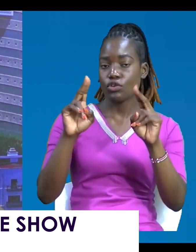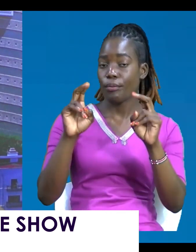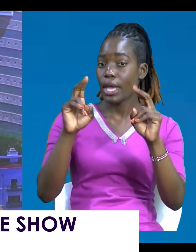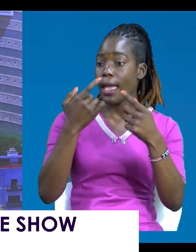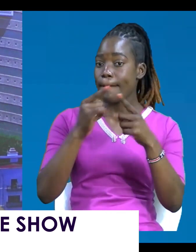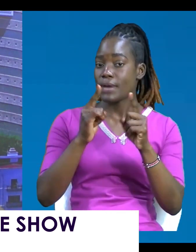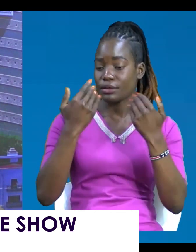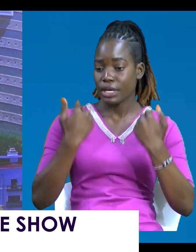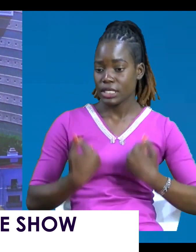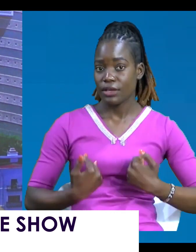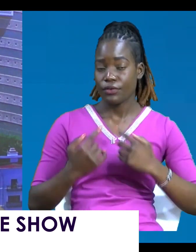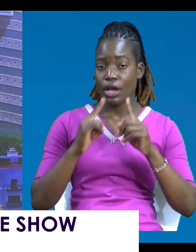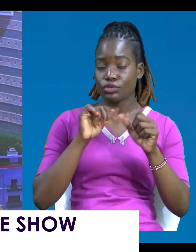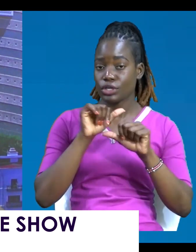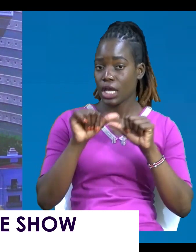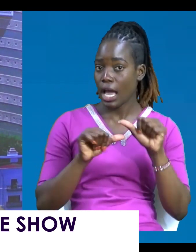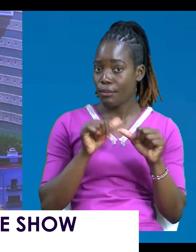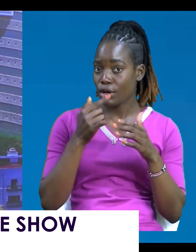I'm talking about